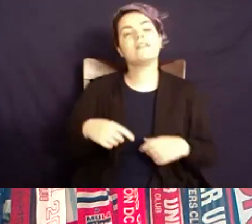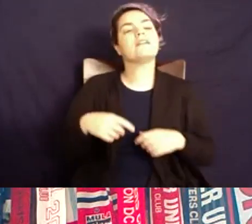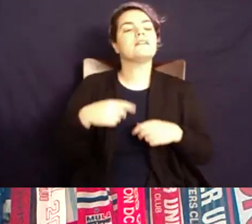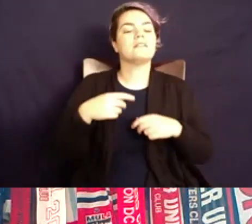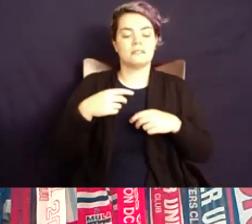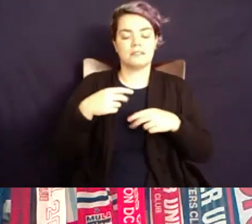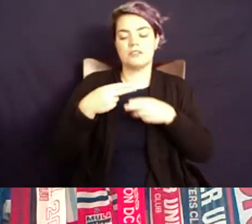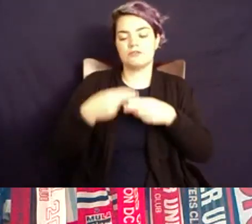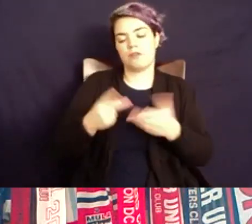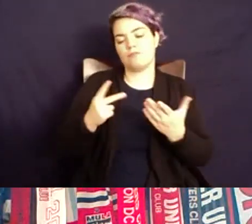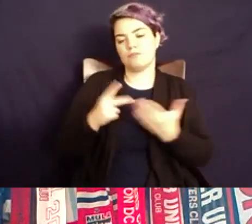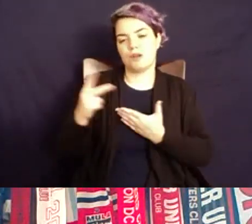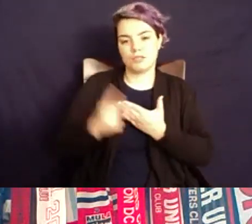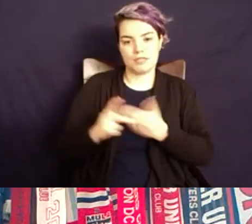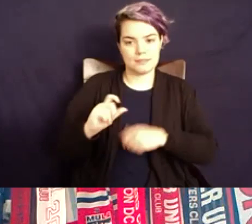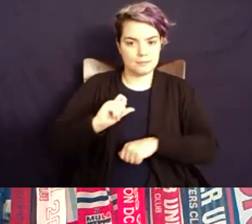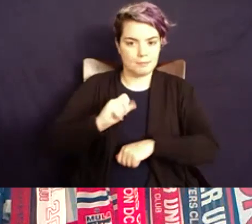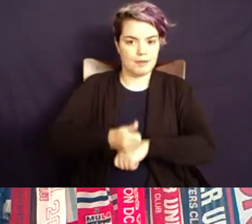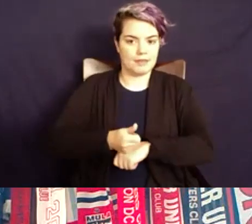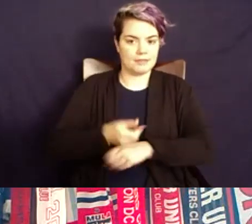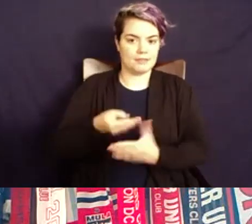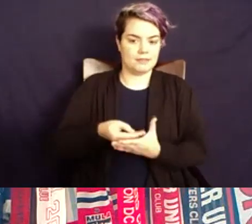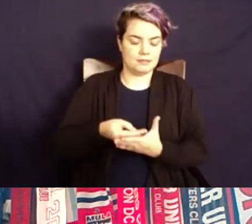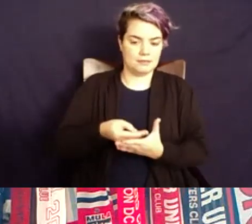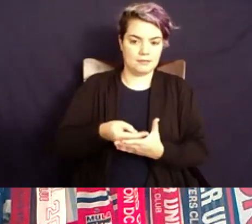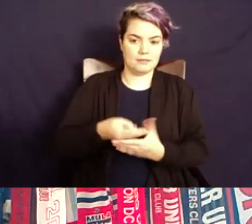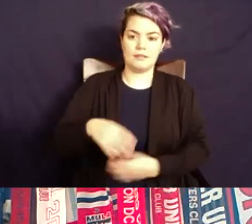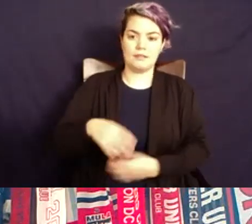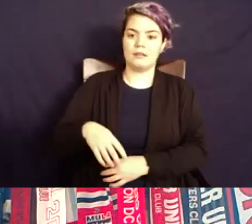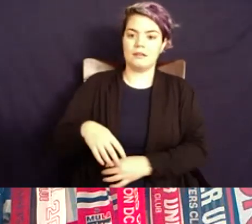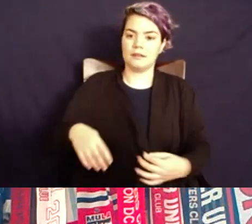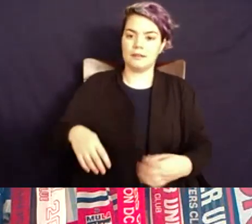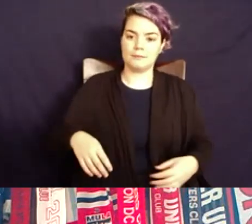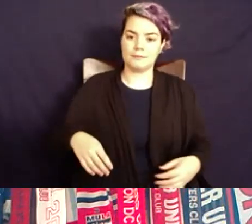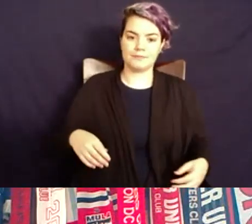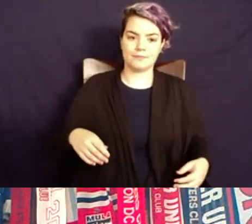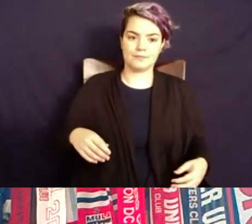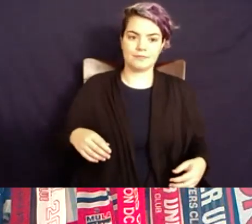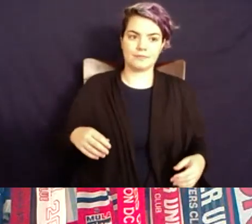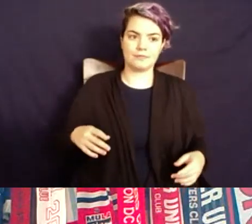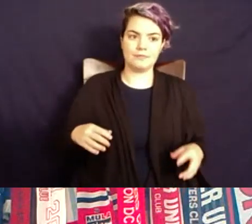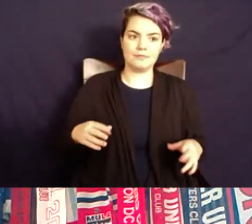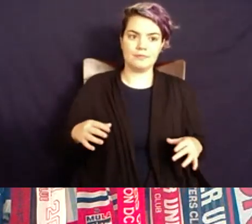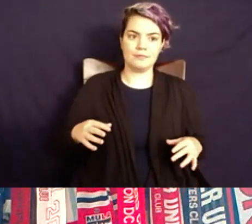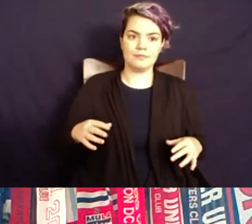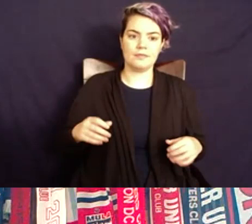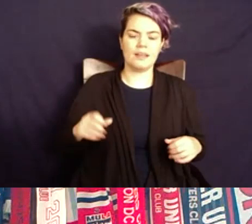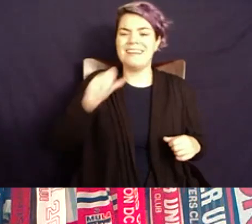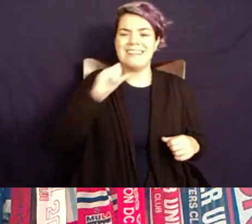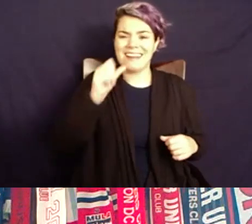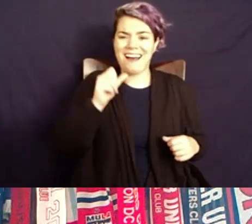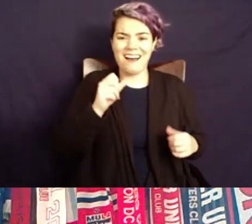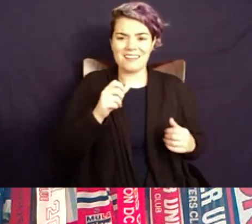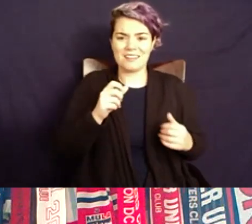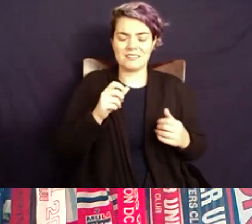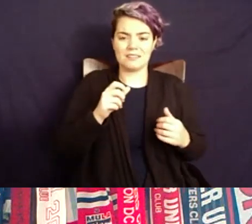project-based funds. And by project-based, what I mean is not a building full of people with